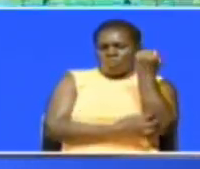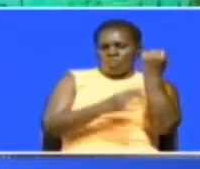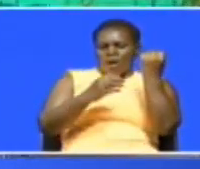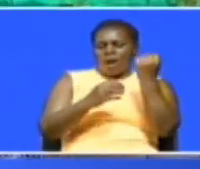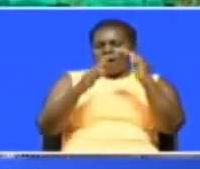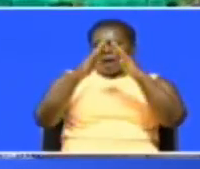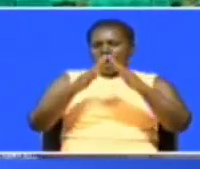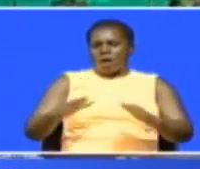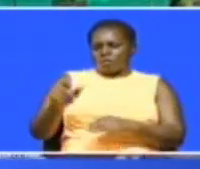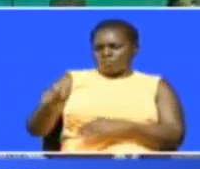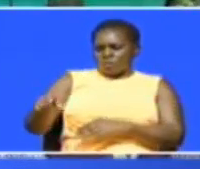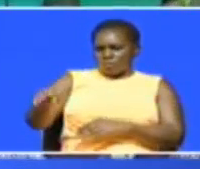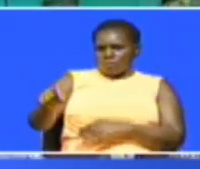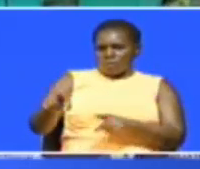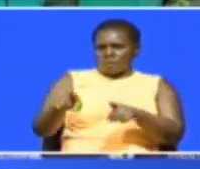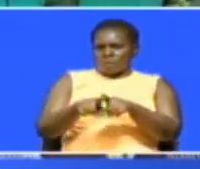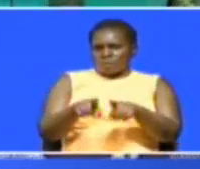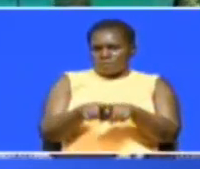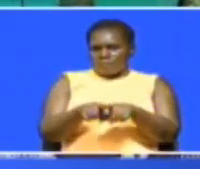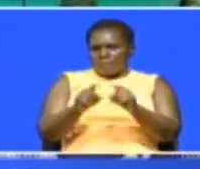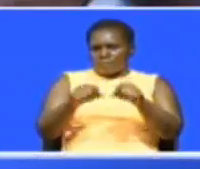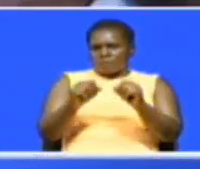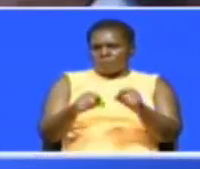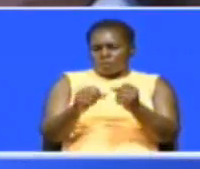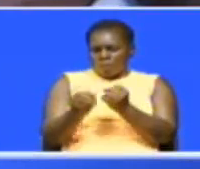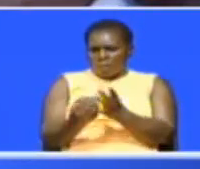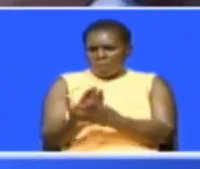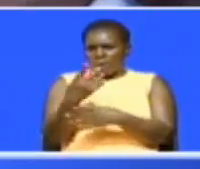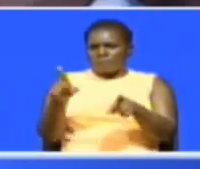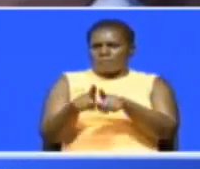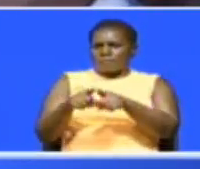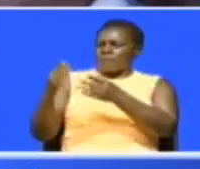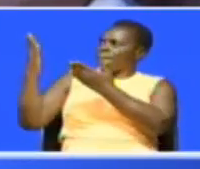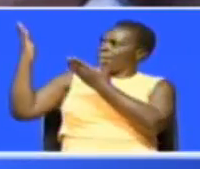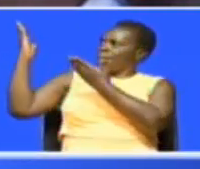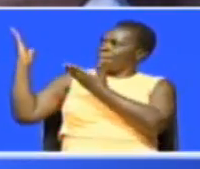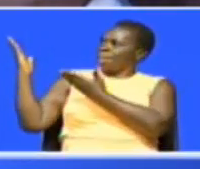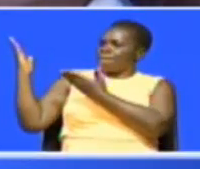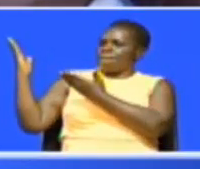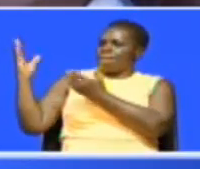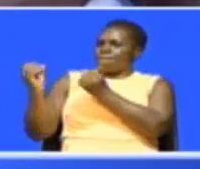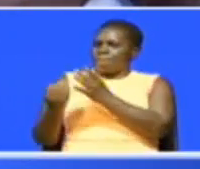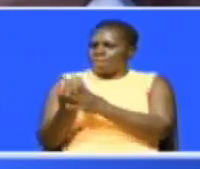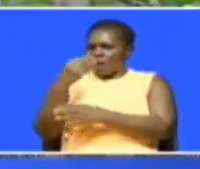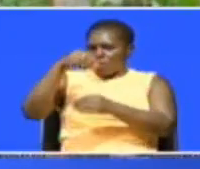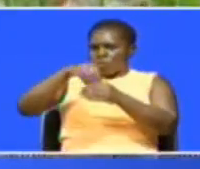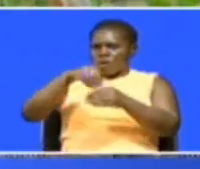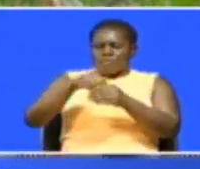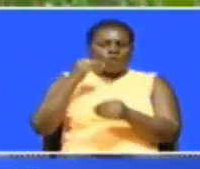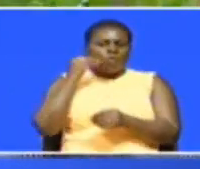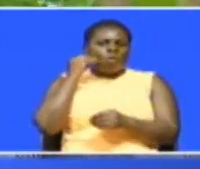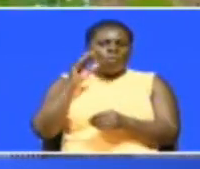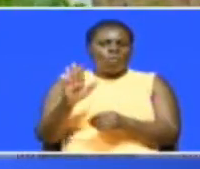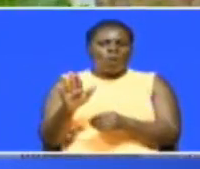with seeds and also shade nets for them to be able to set up this kind of production units within the confines of their